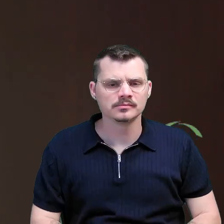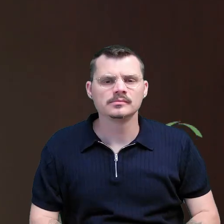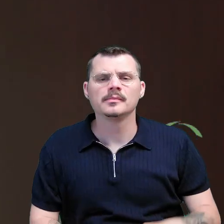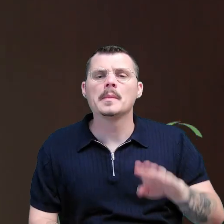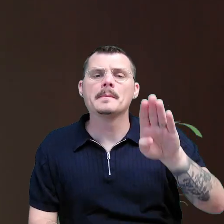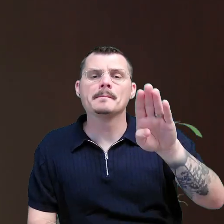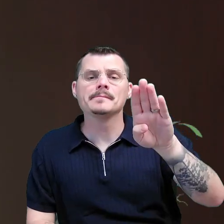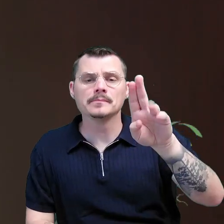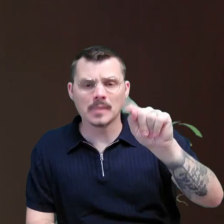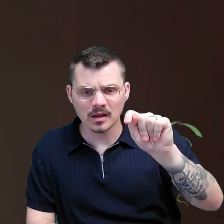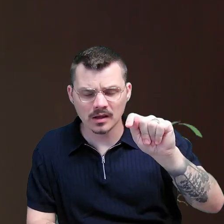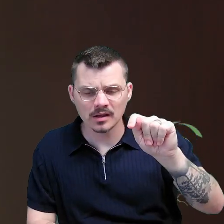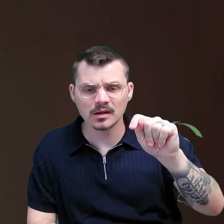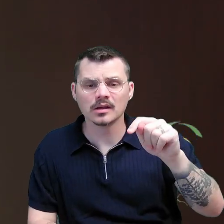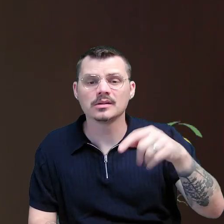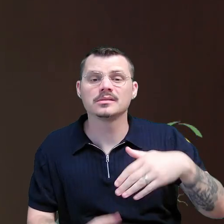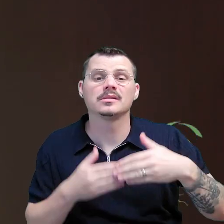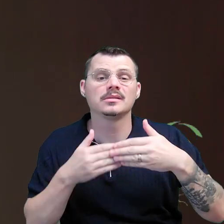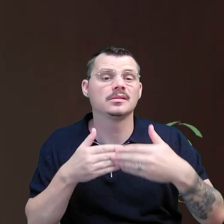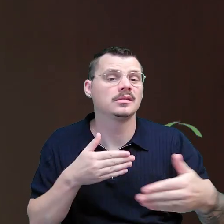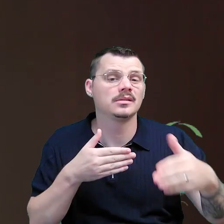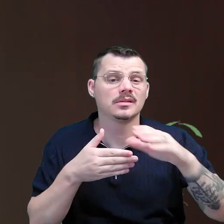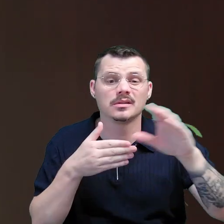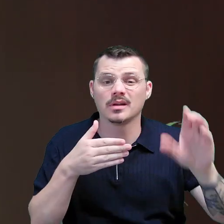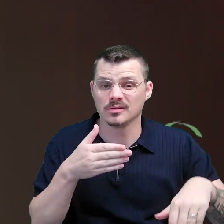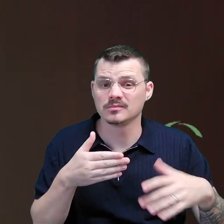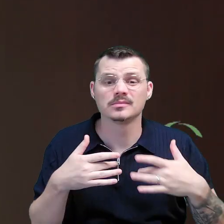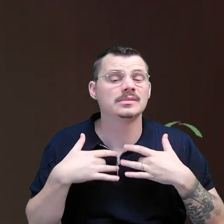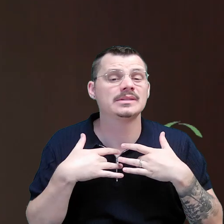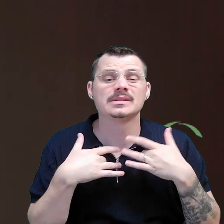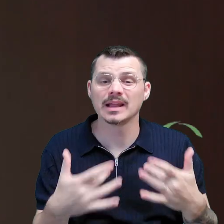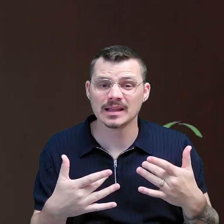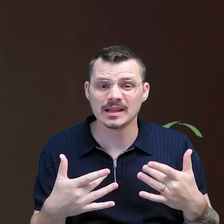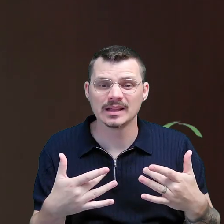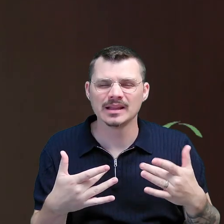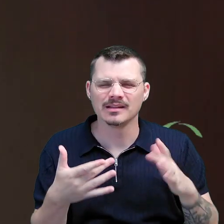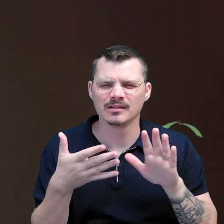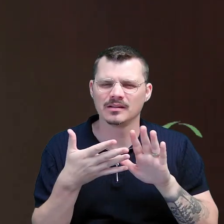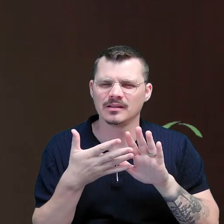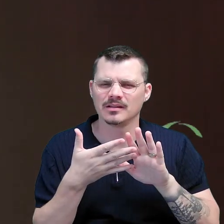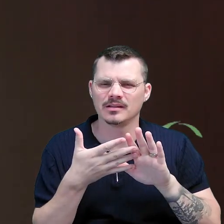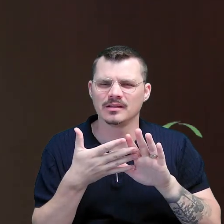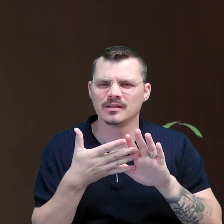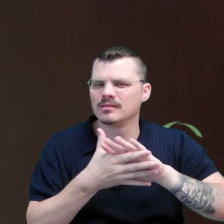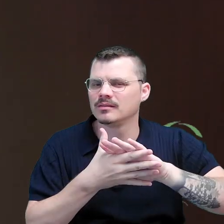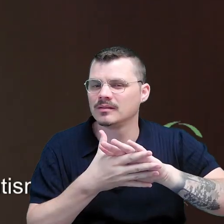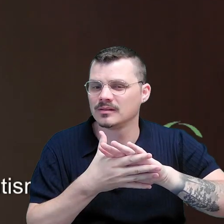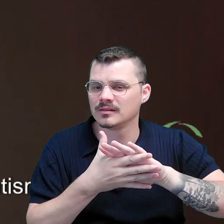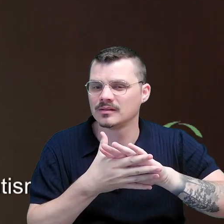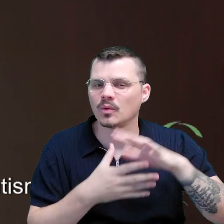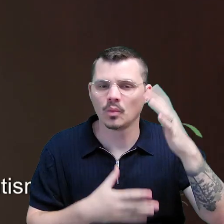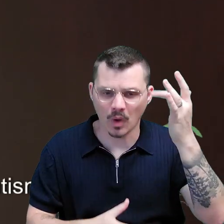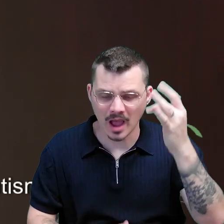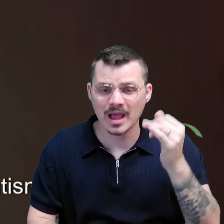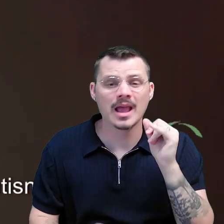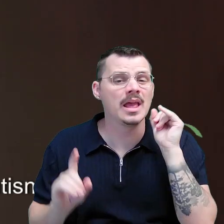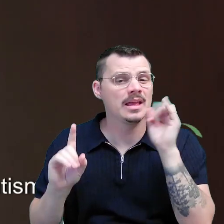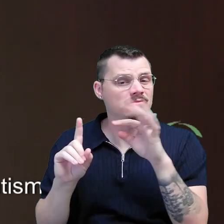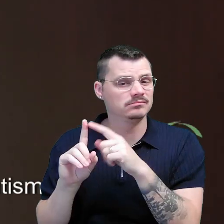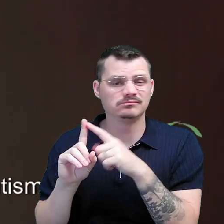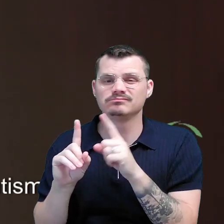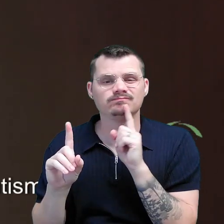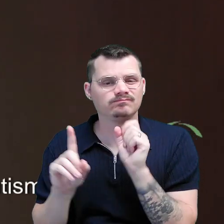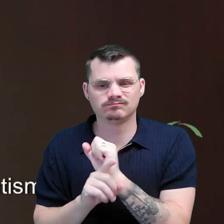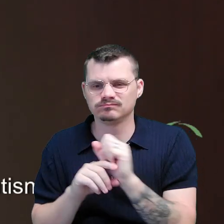But the outcomes tend to be very skewed, because if people who don't